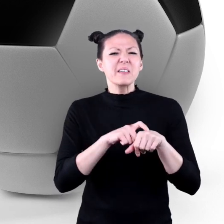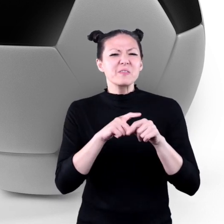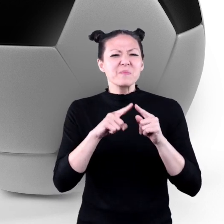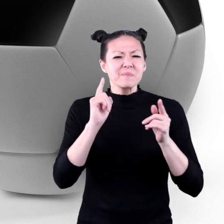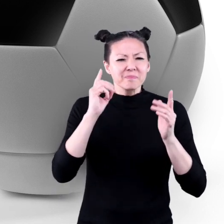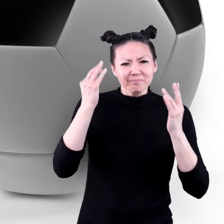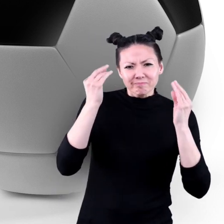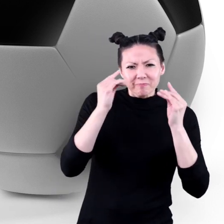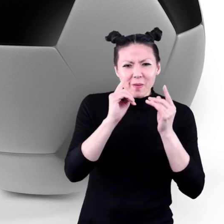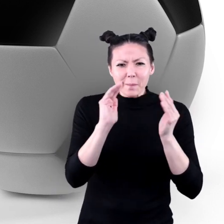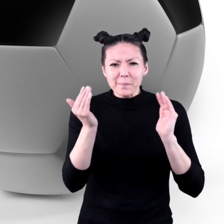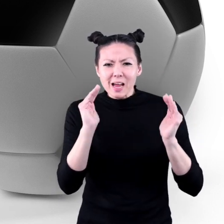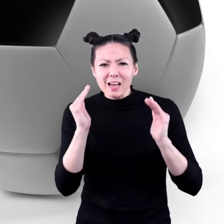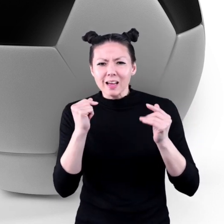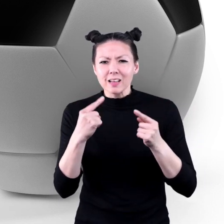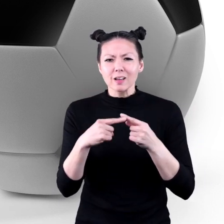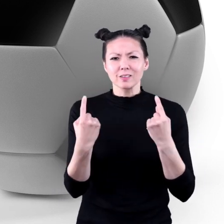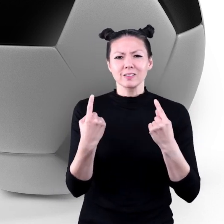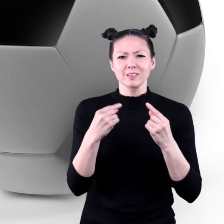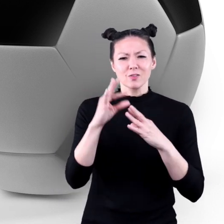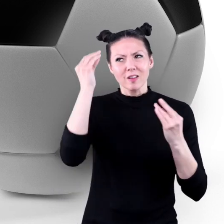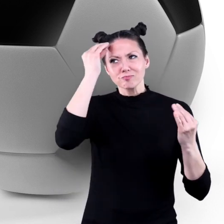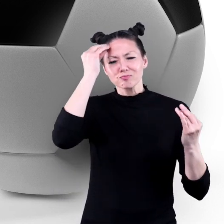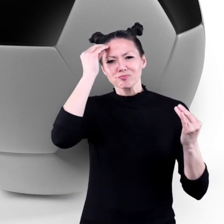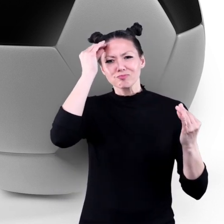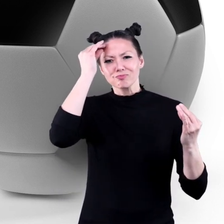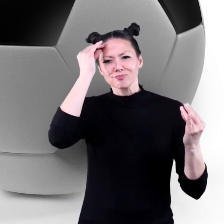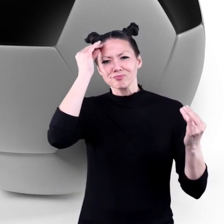to compare and contrast those in your head.